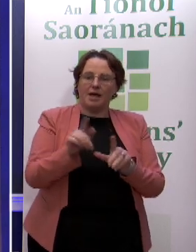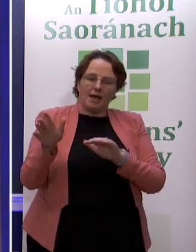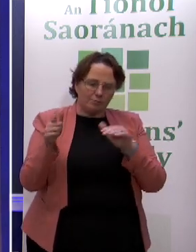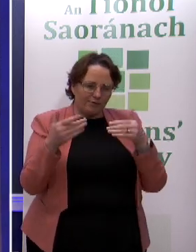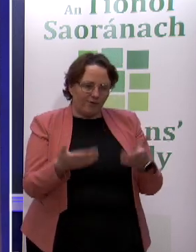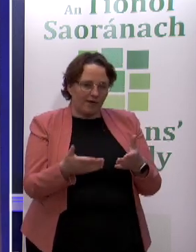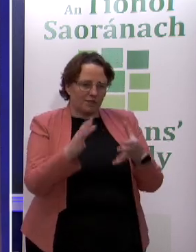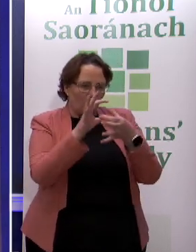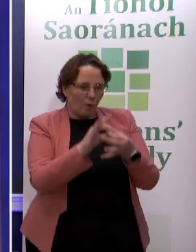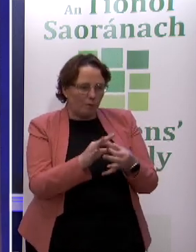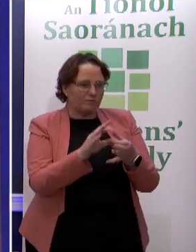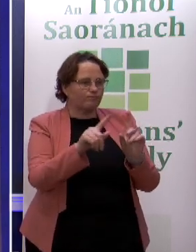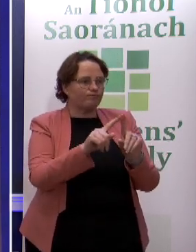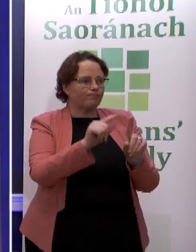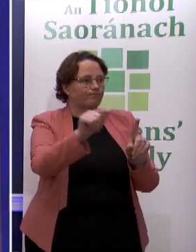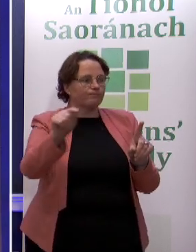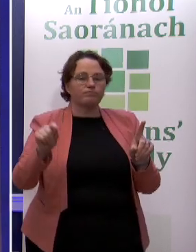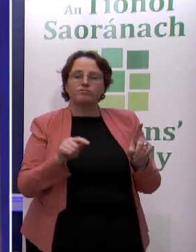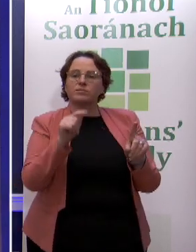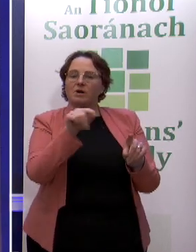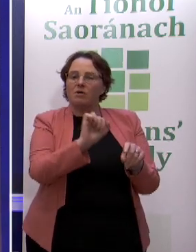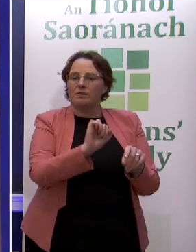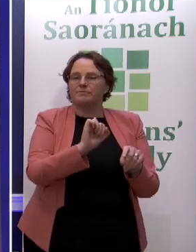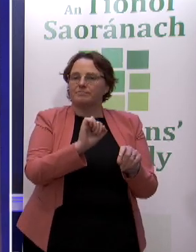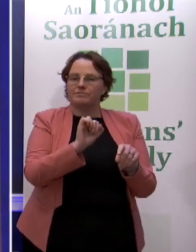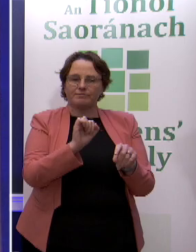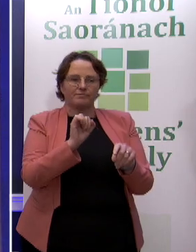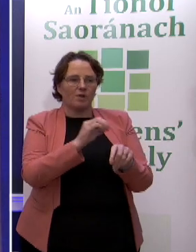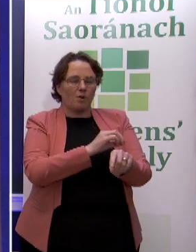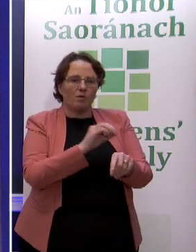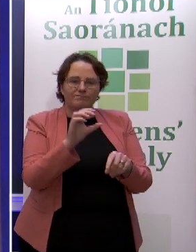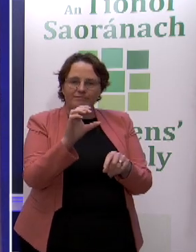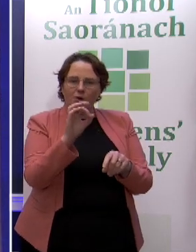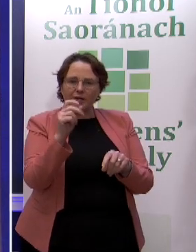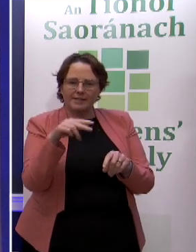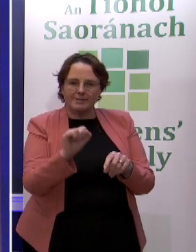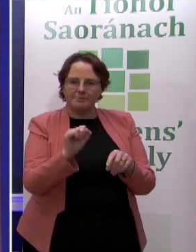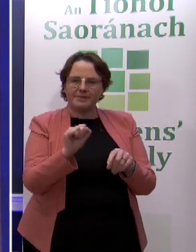other organisms that can only live in those kind of wild open spaces.